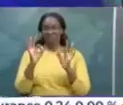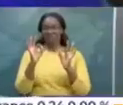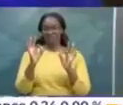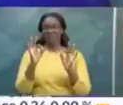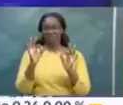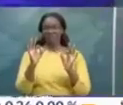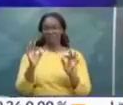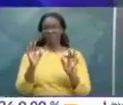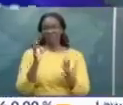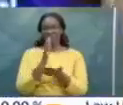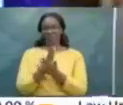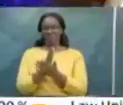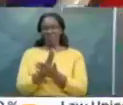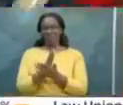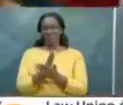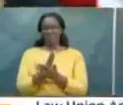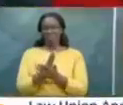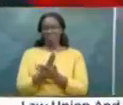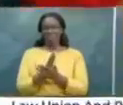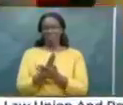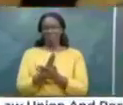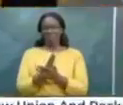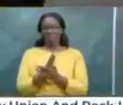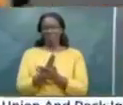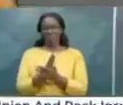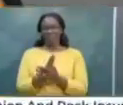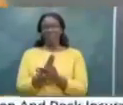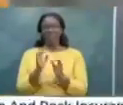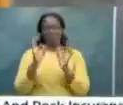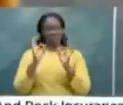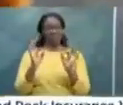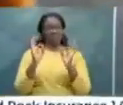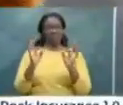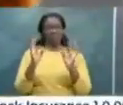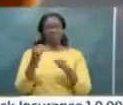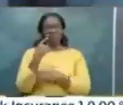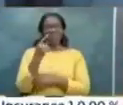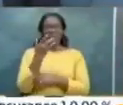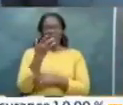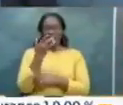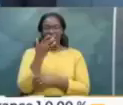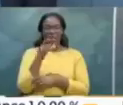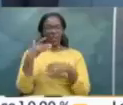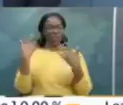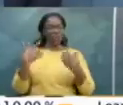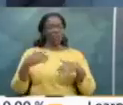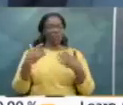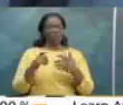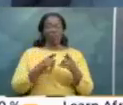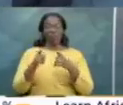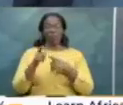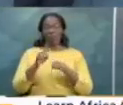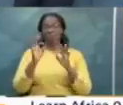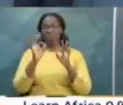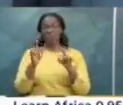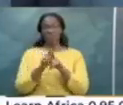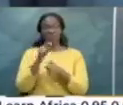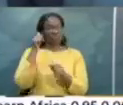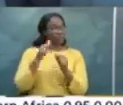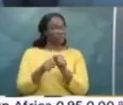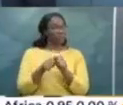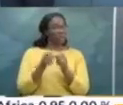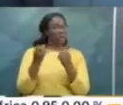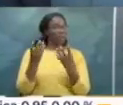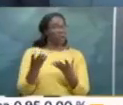for real, Are you guys. enjoying that stuff? At least she's smiling about it. And please remember, the Bounty peanut butter goes for